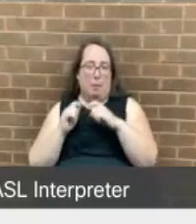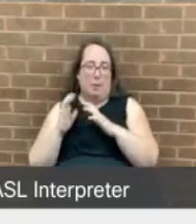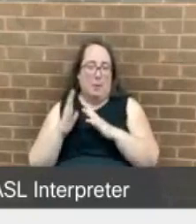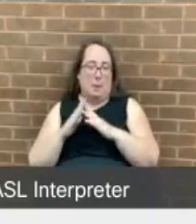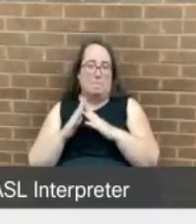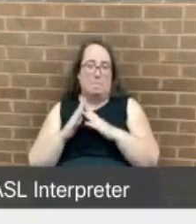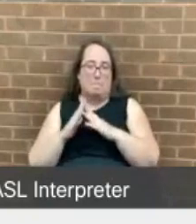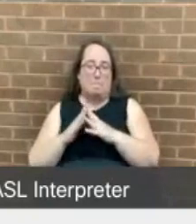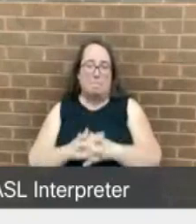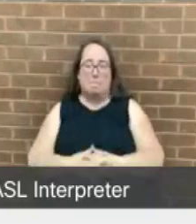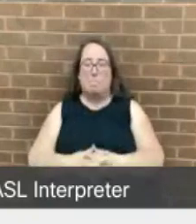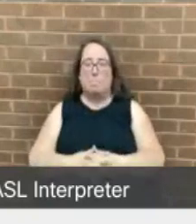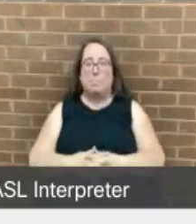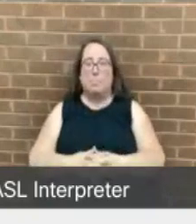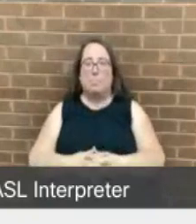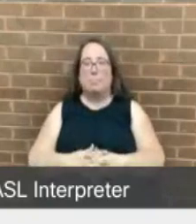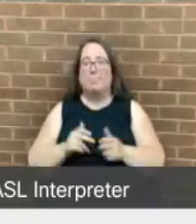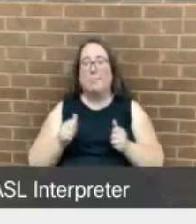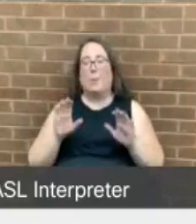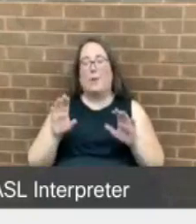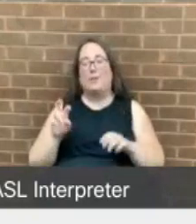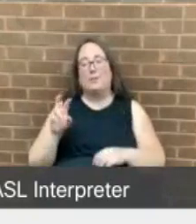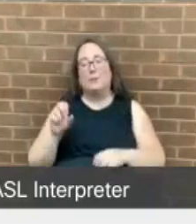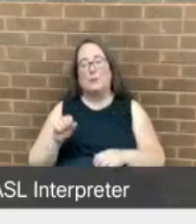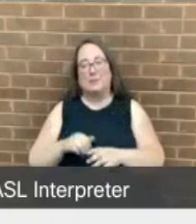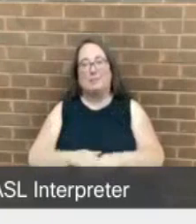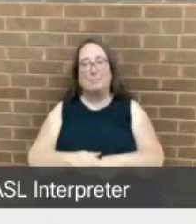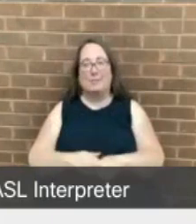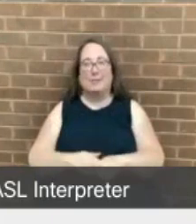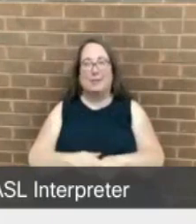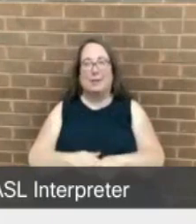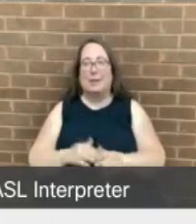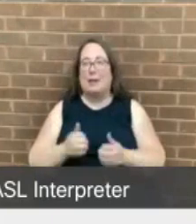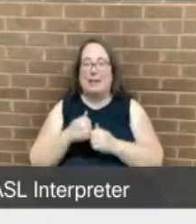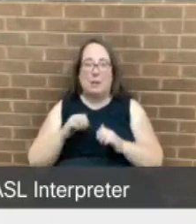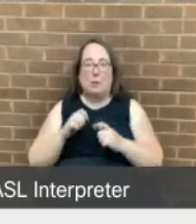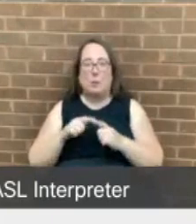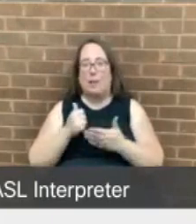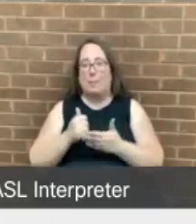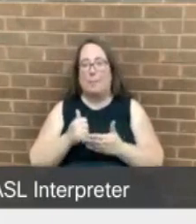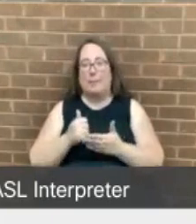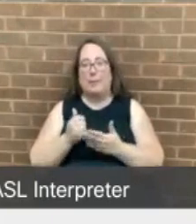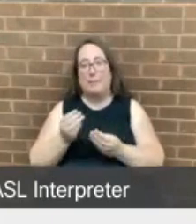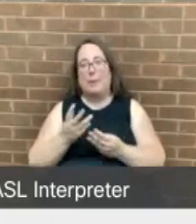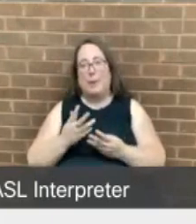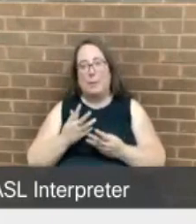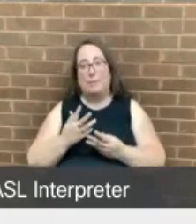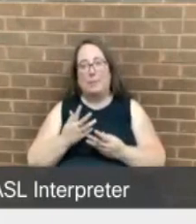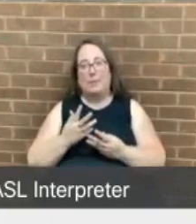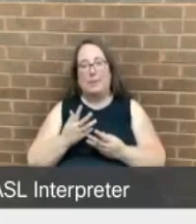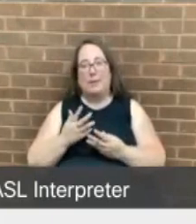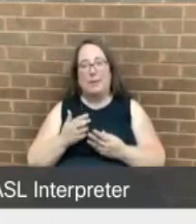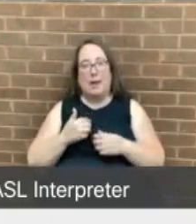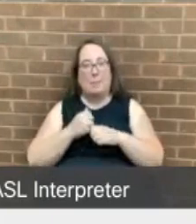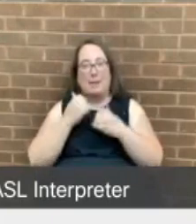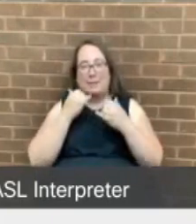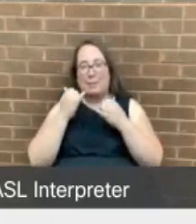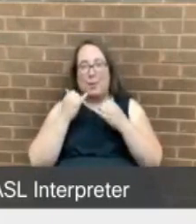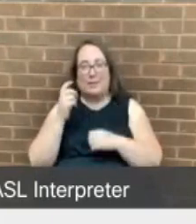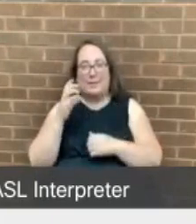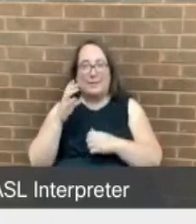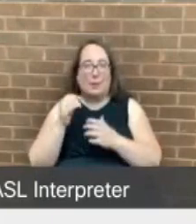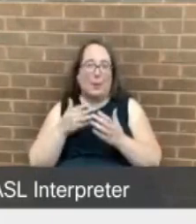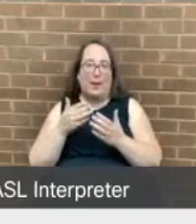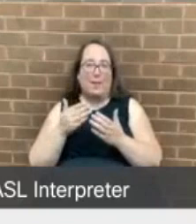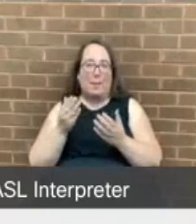priorities. That is wonderful news. Well, if anything I can do to help, you know, just let me know. I'll make some calls to DC or whatever it